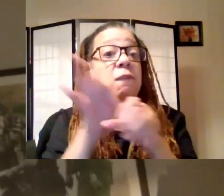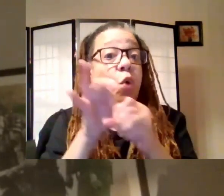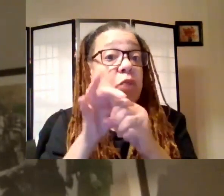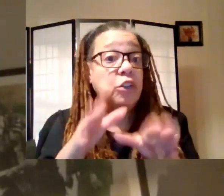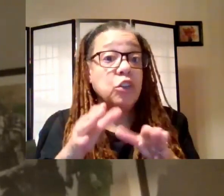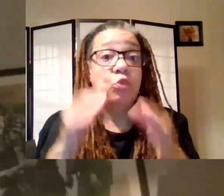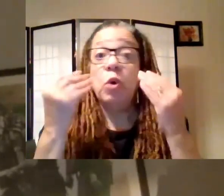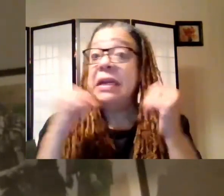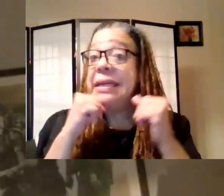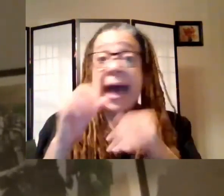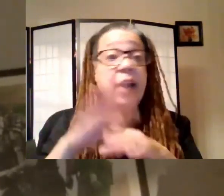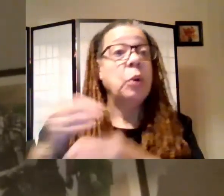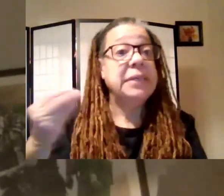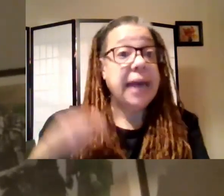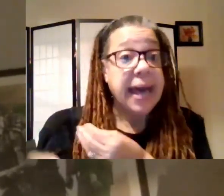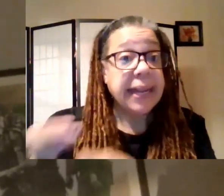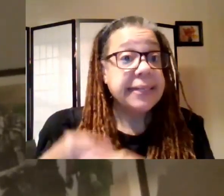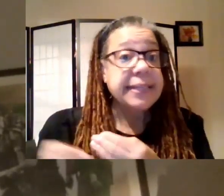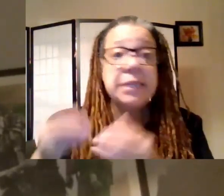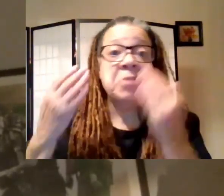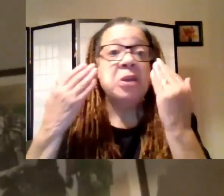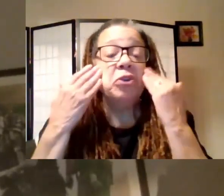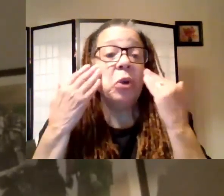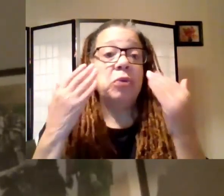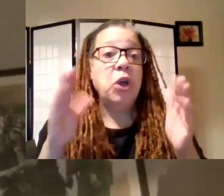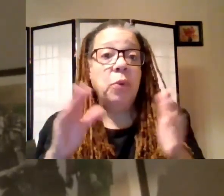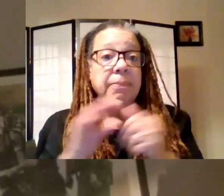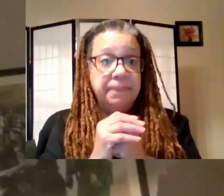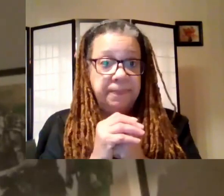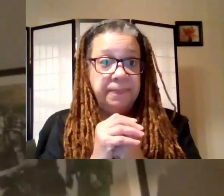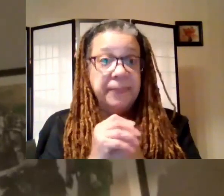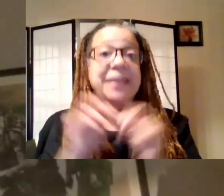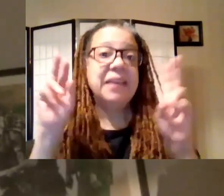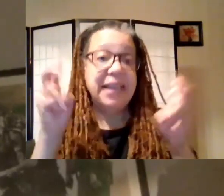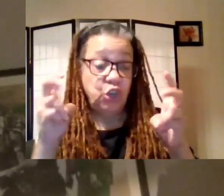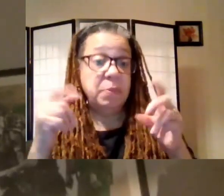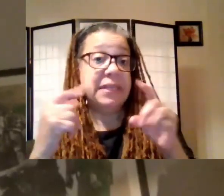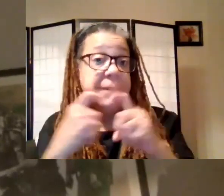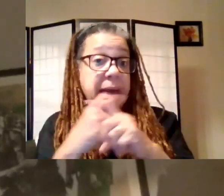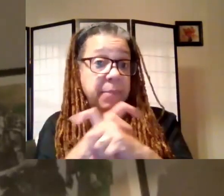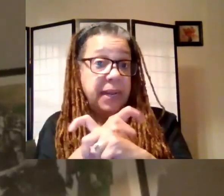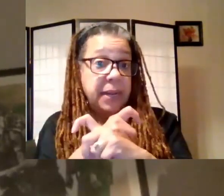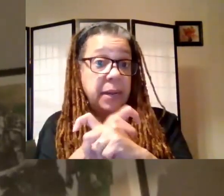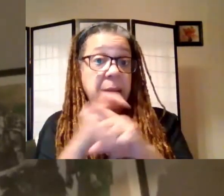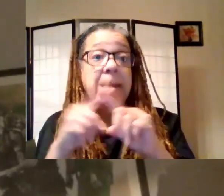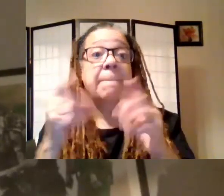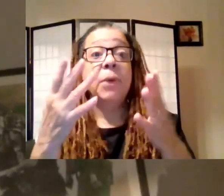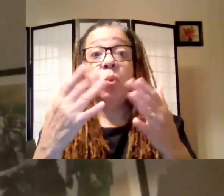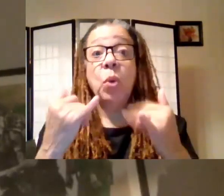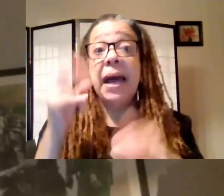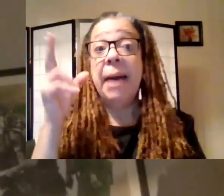on dialysis or who are not supporting loved ones who are, the issue might seem very complicated. But what I'm taking away from